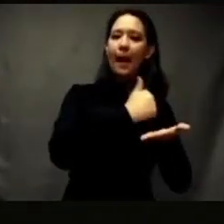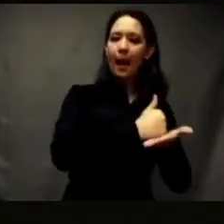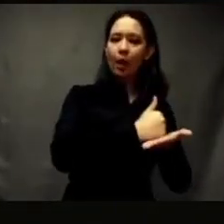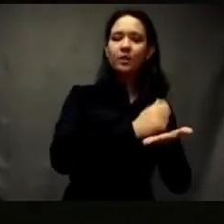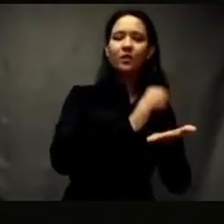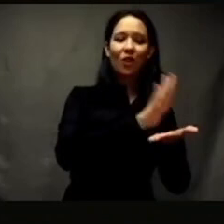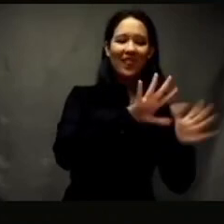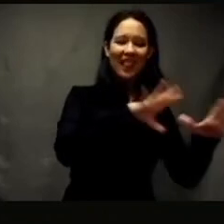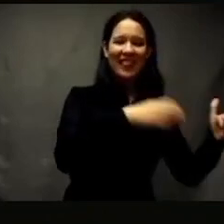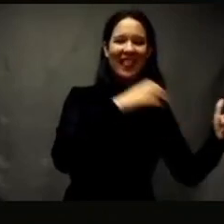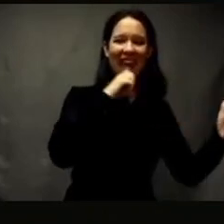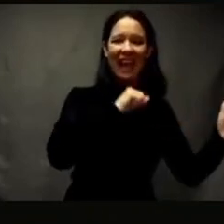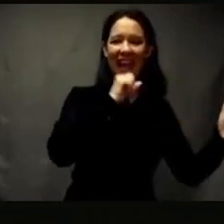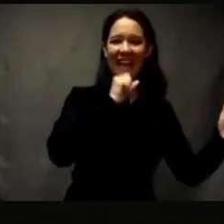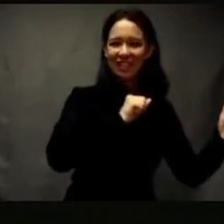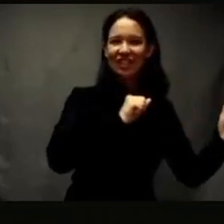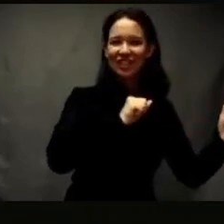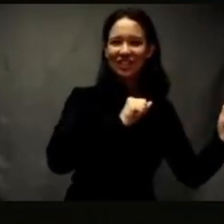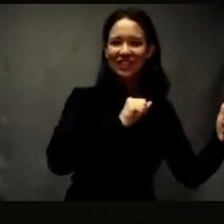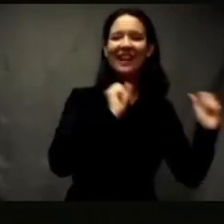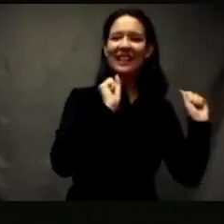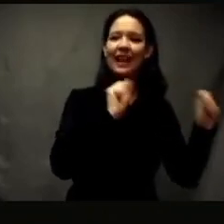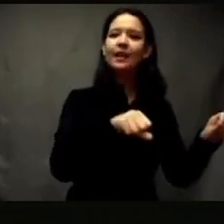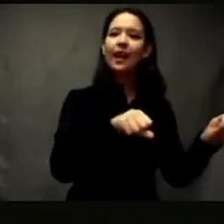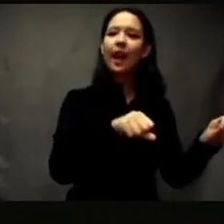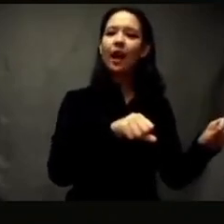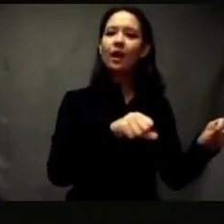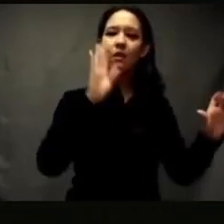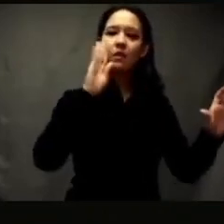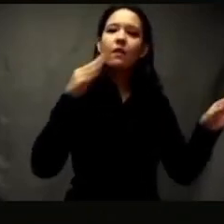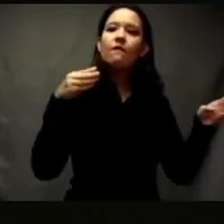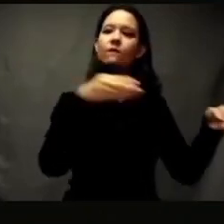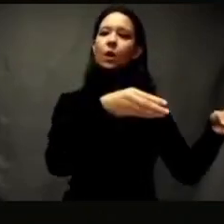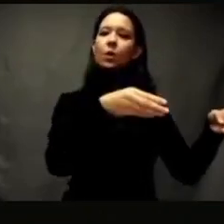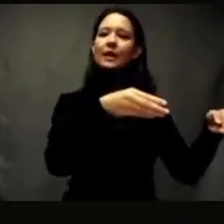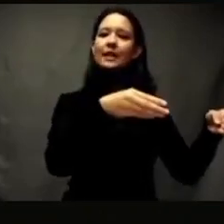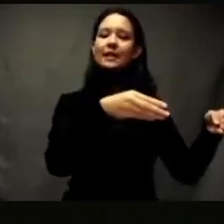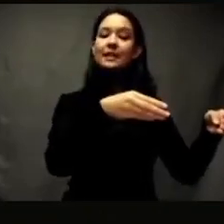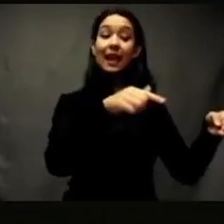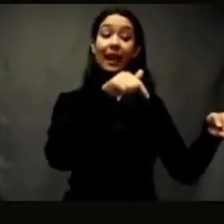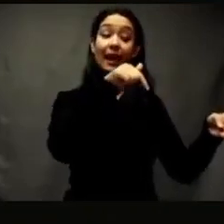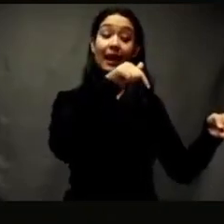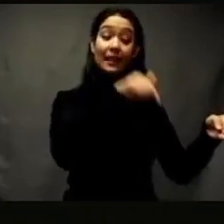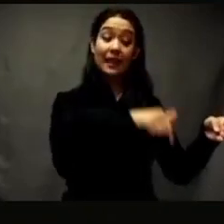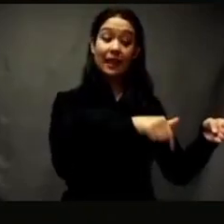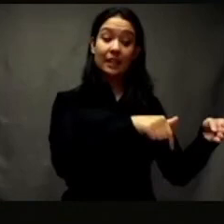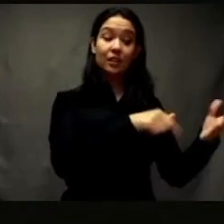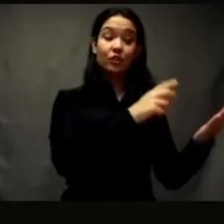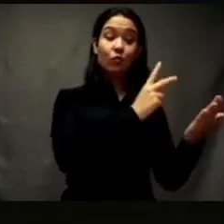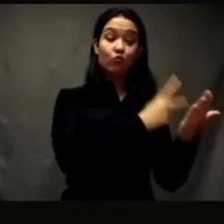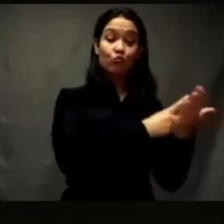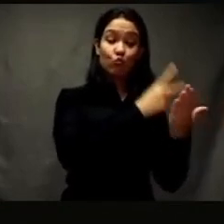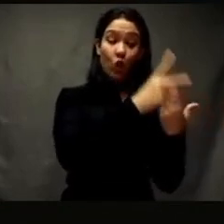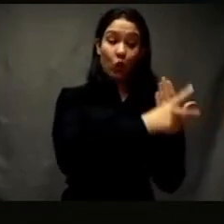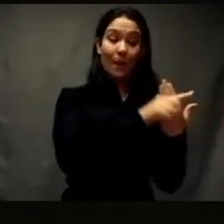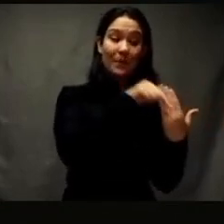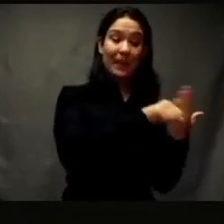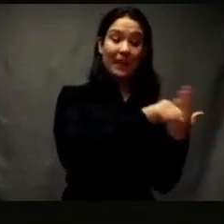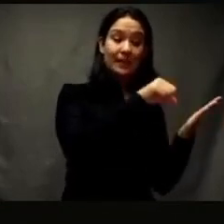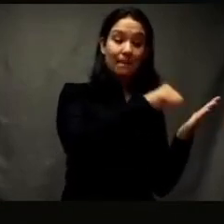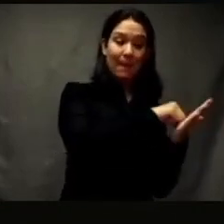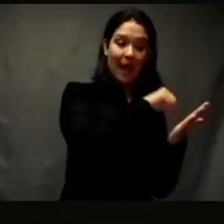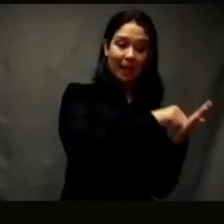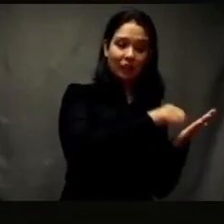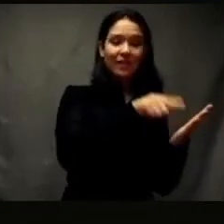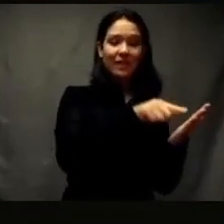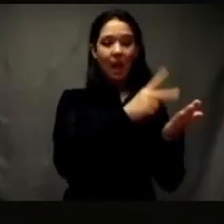age group that we're focusing on. They can really kind of just focus on this program will go on this page, this program will go